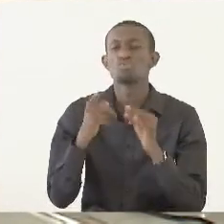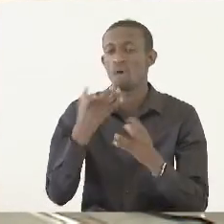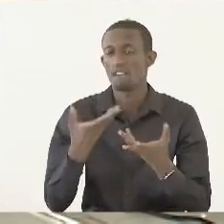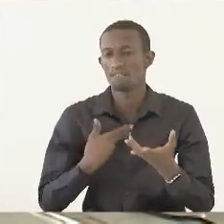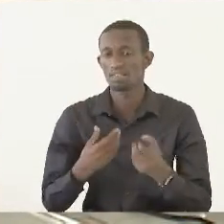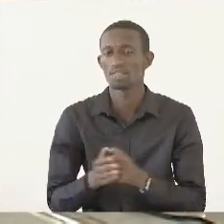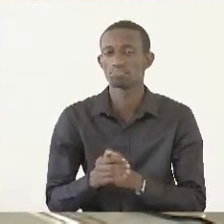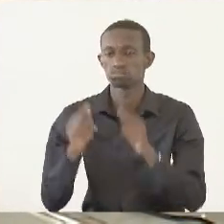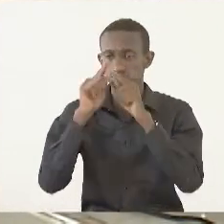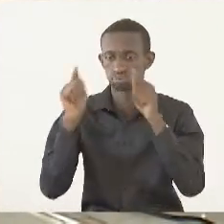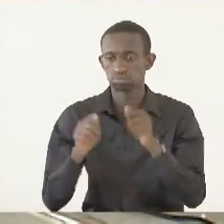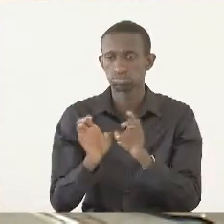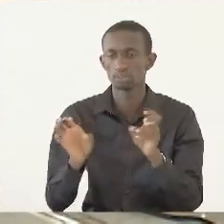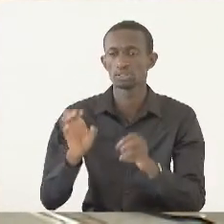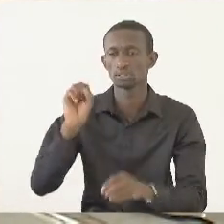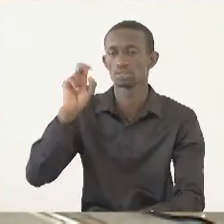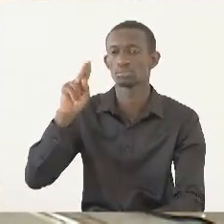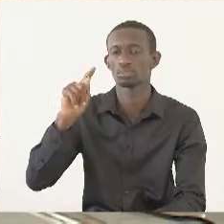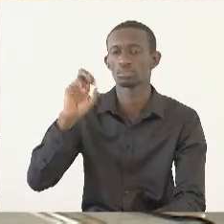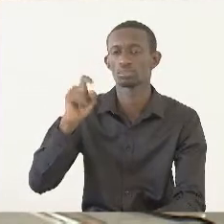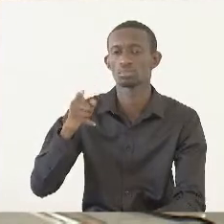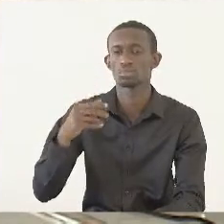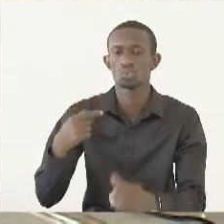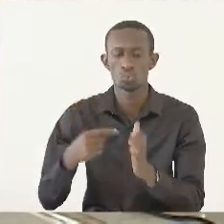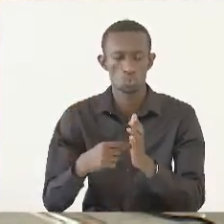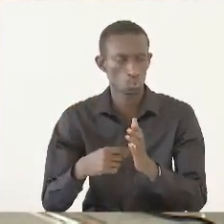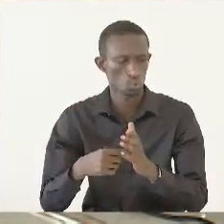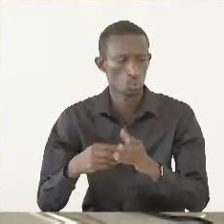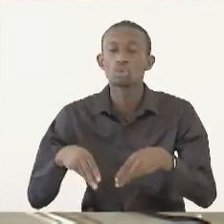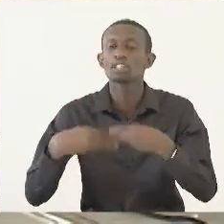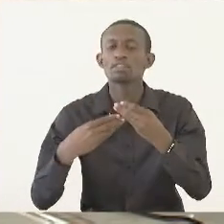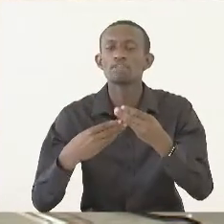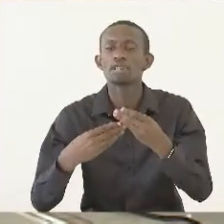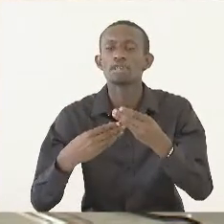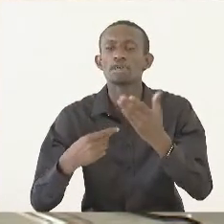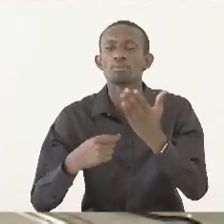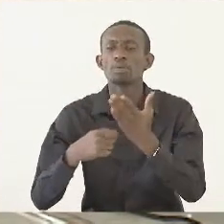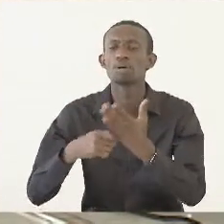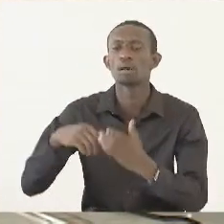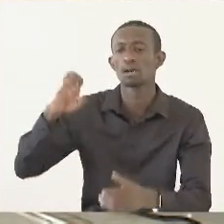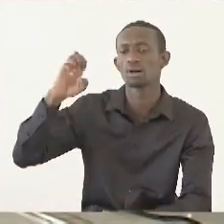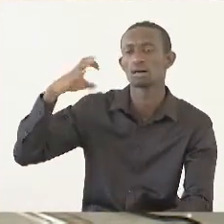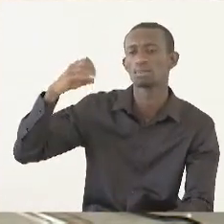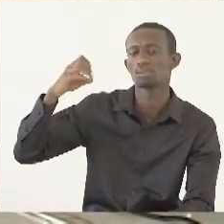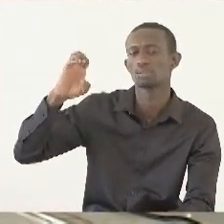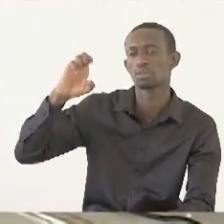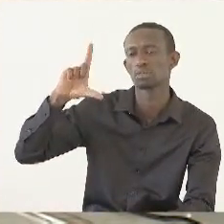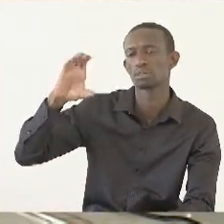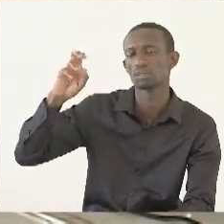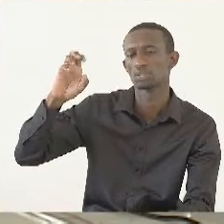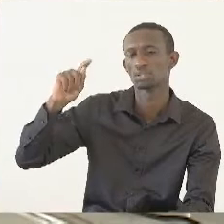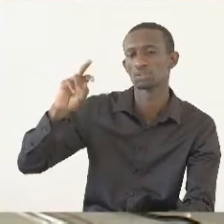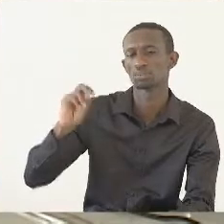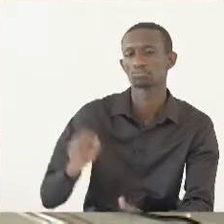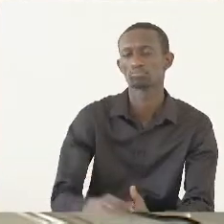a substituent that, for example, is donating the electrons to the ring. If the electrons are